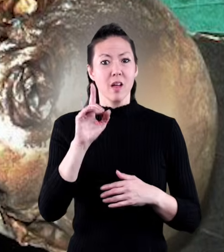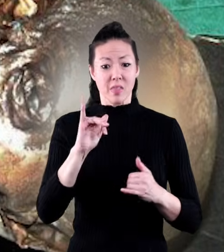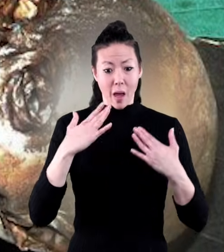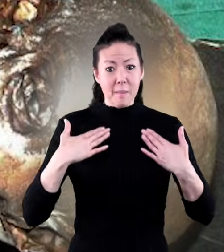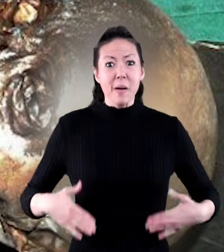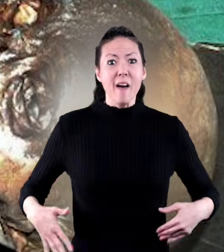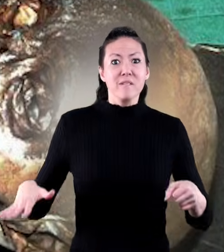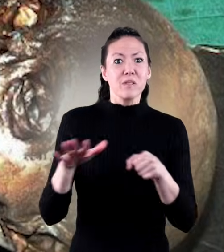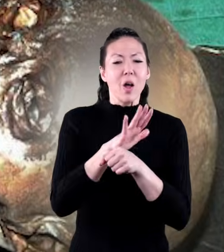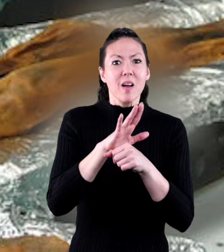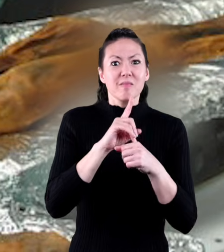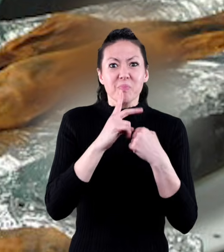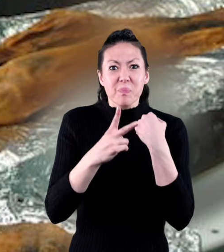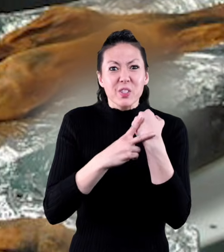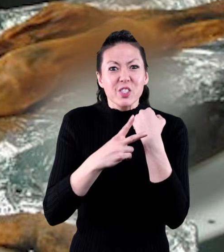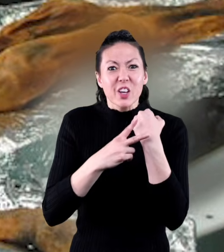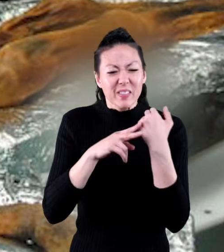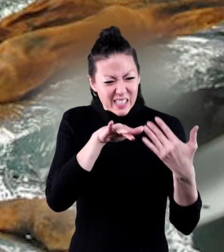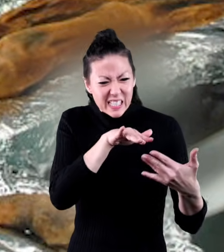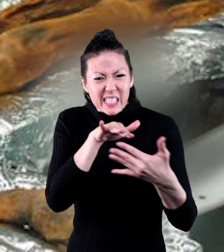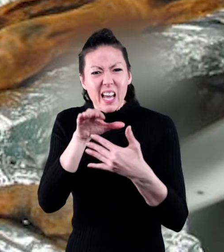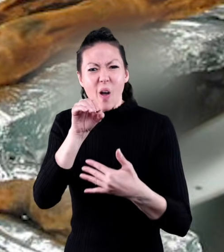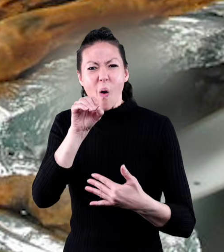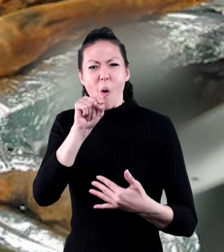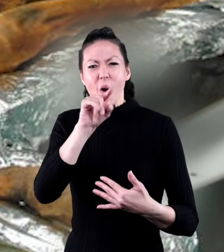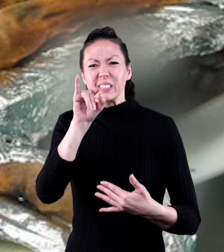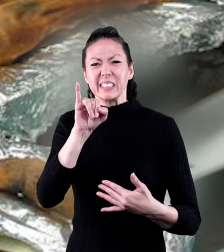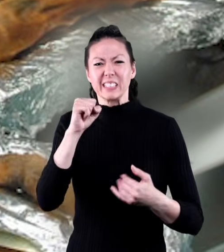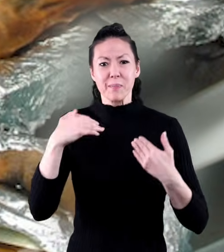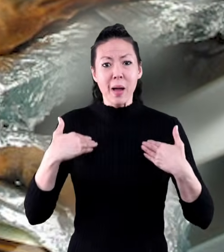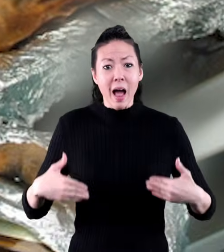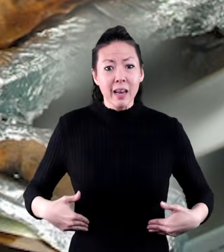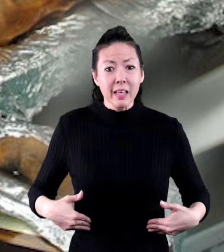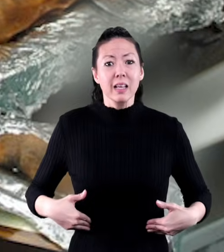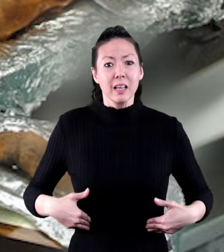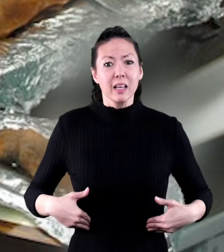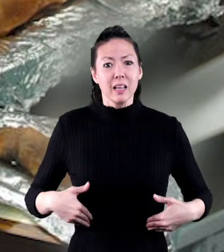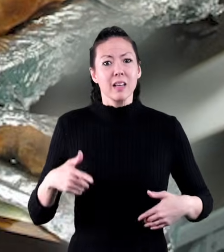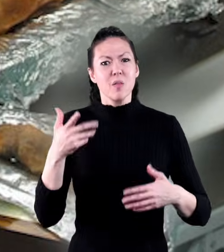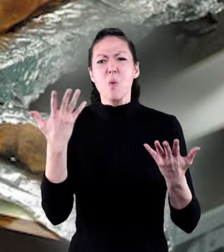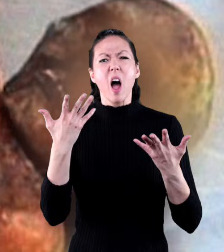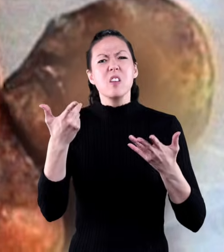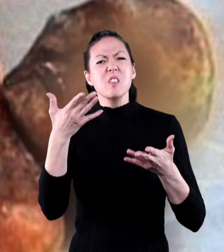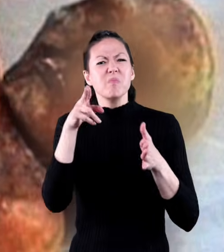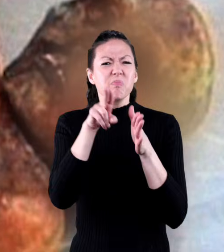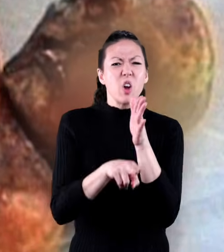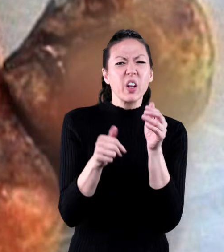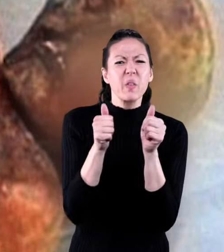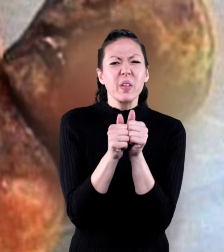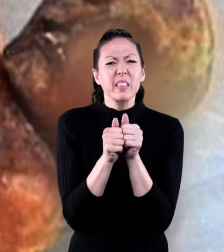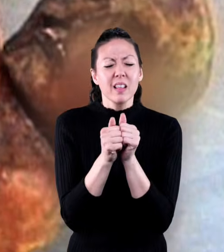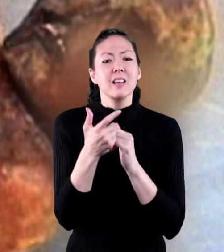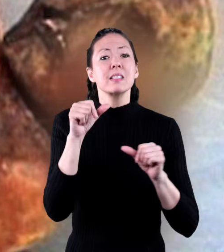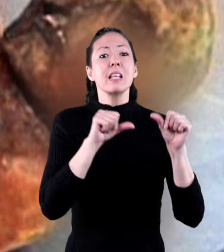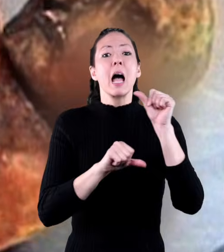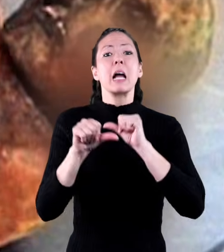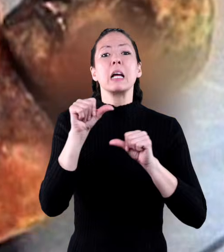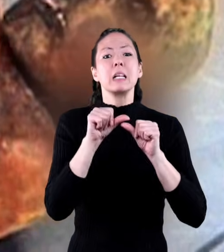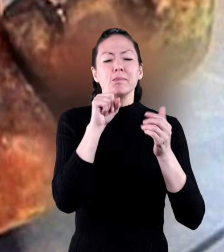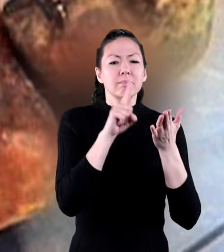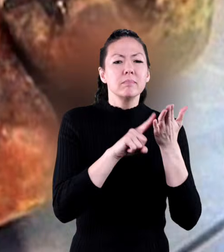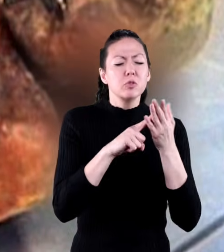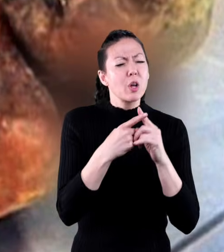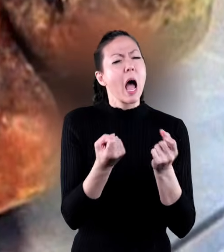entirely preserved. Studying Otsi's body and the items that he was buried with allow scientists to better